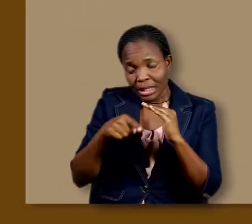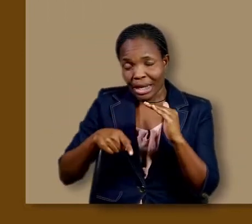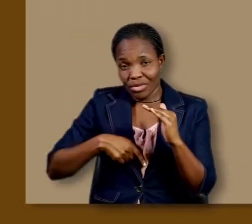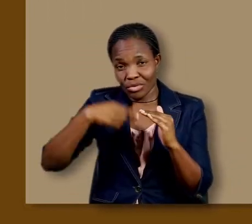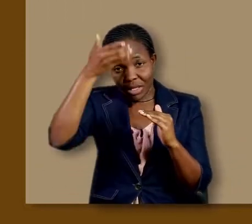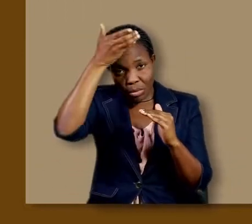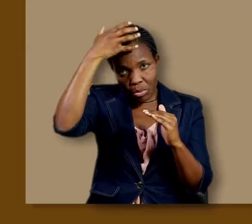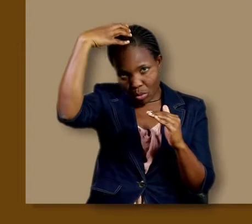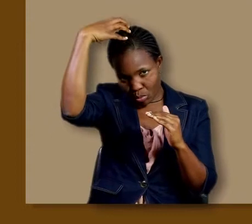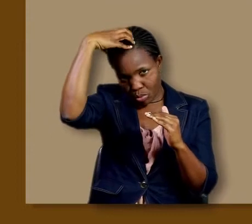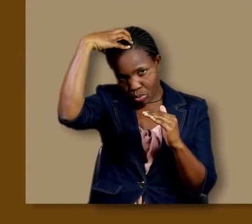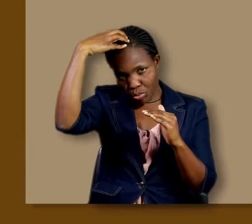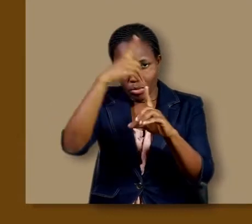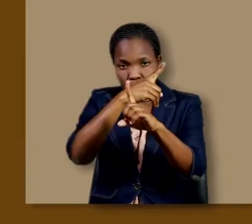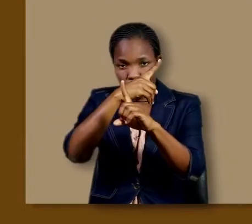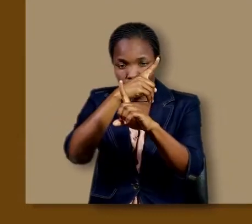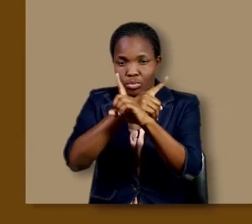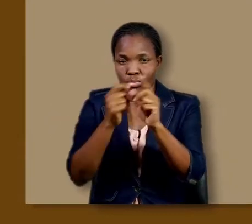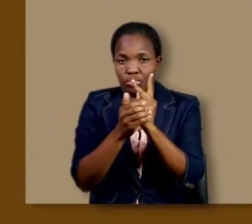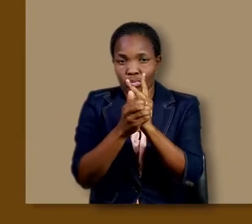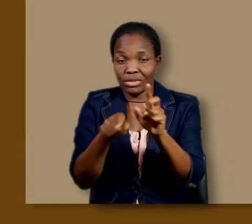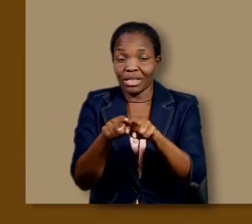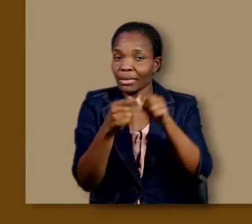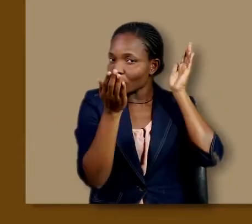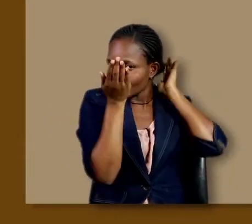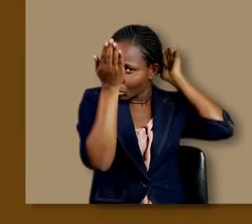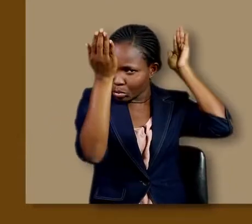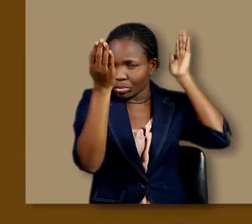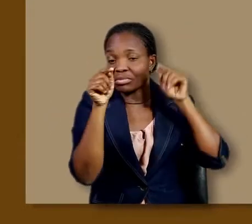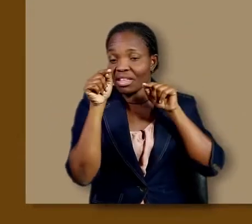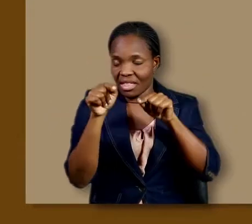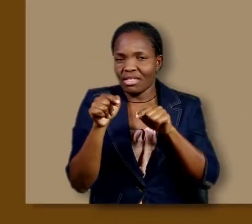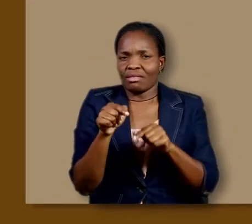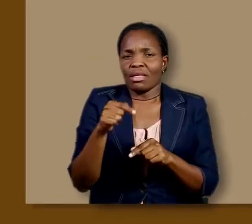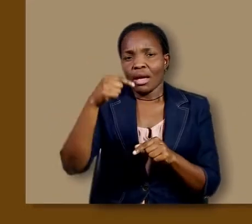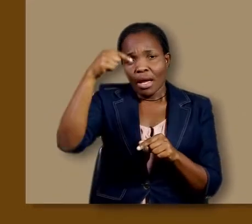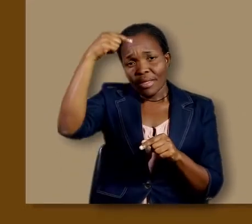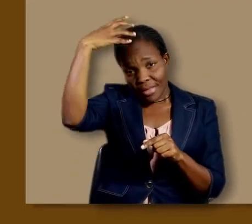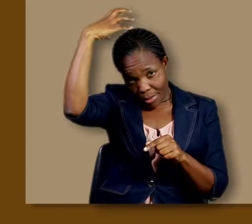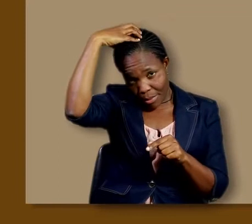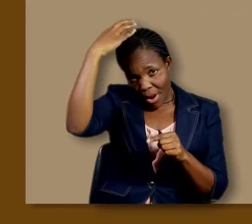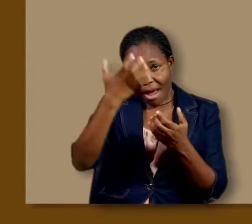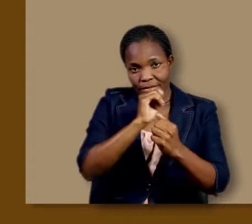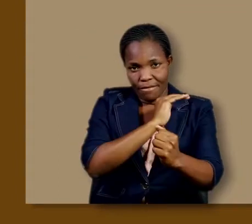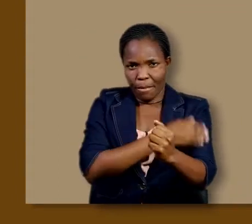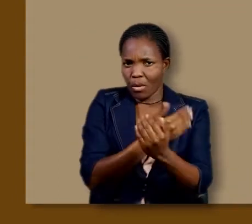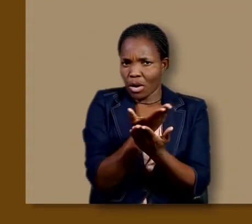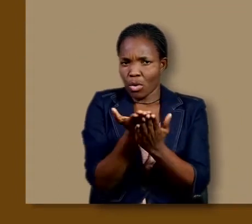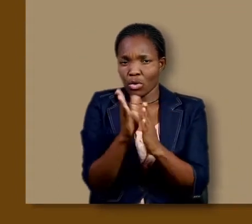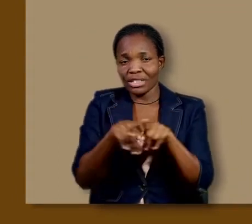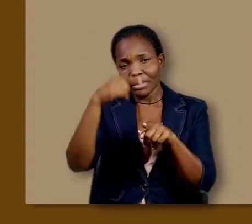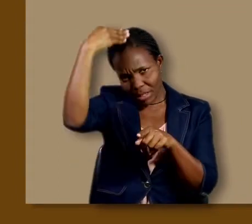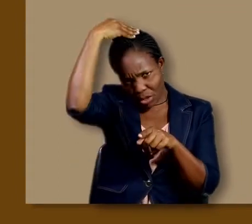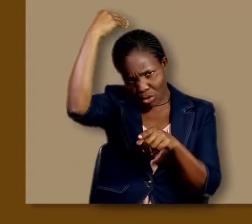while Lesotho is a constitutional monarchy such as Great Britain or Spain. In those kingdoms, the king or